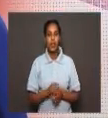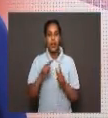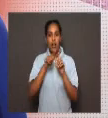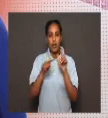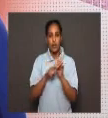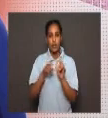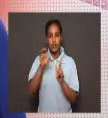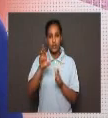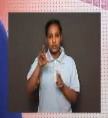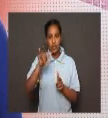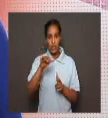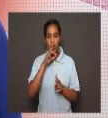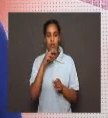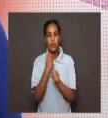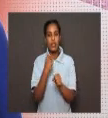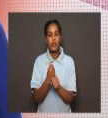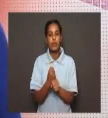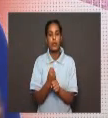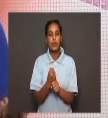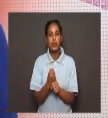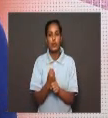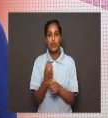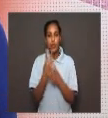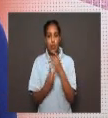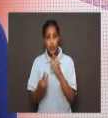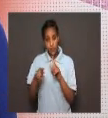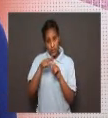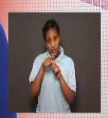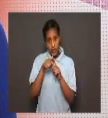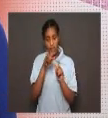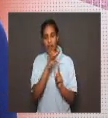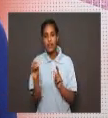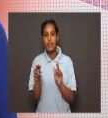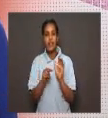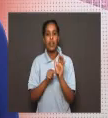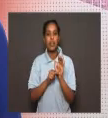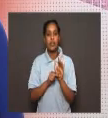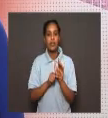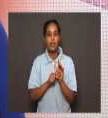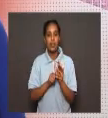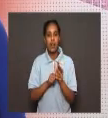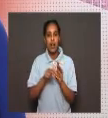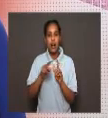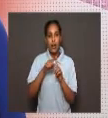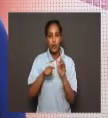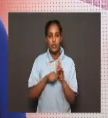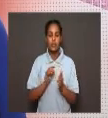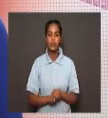Ionic crystals are made up of both positive and negative